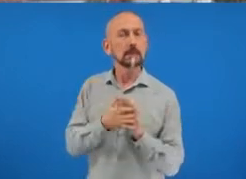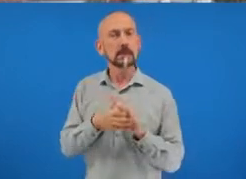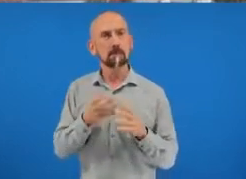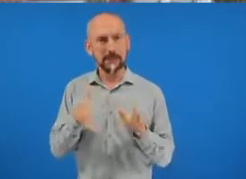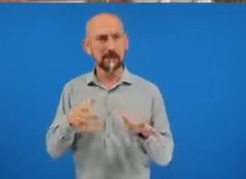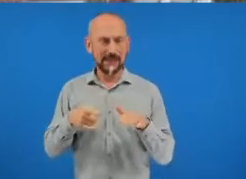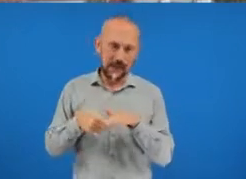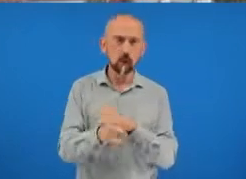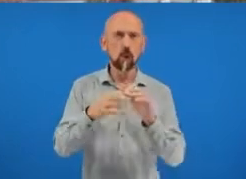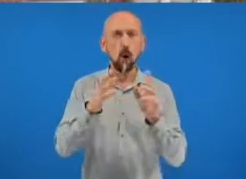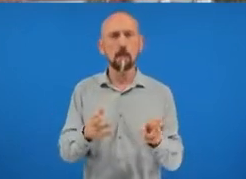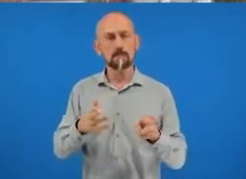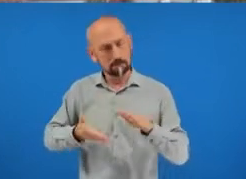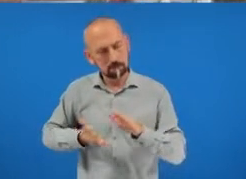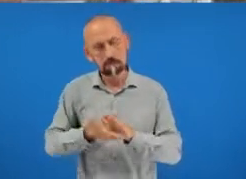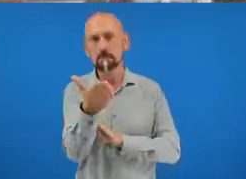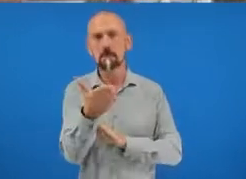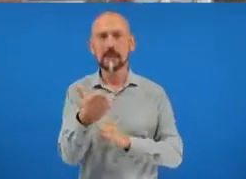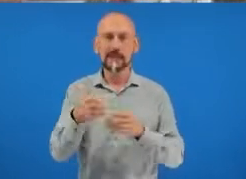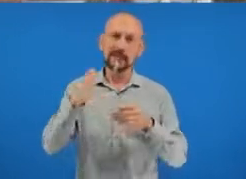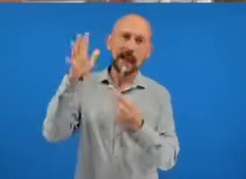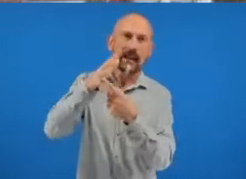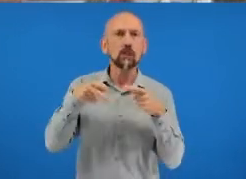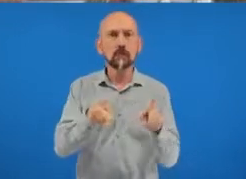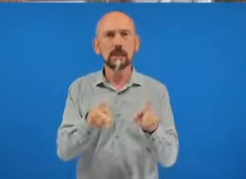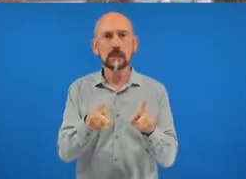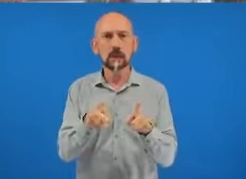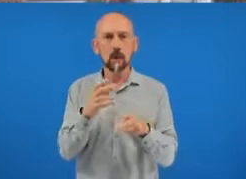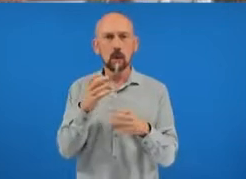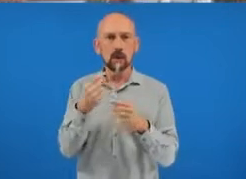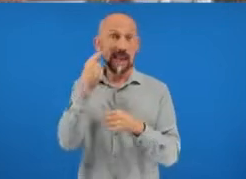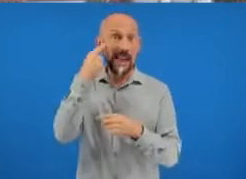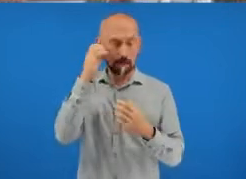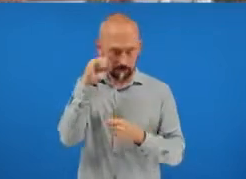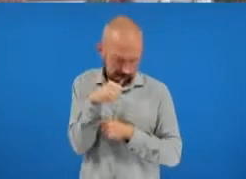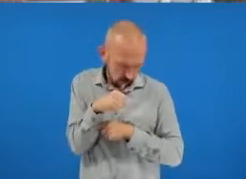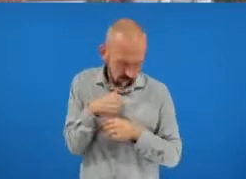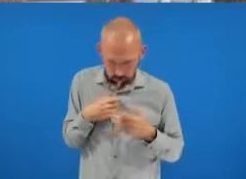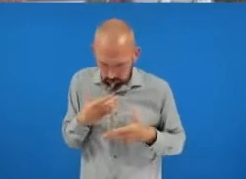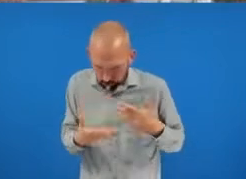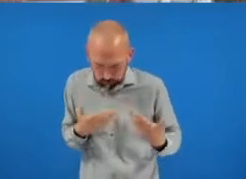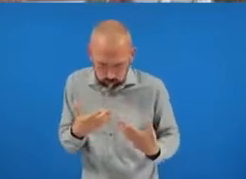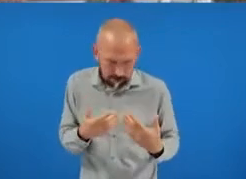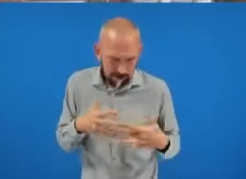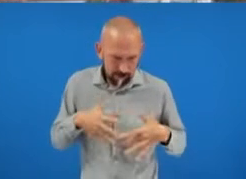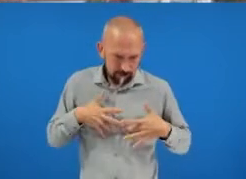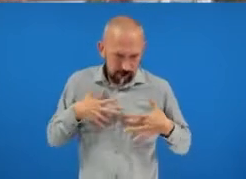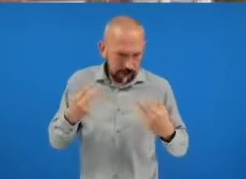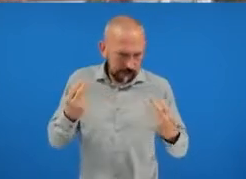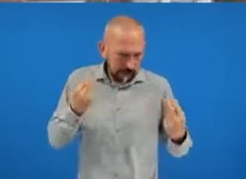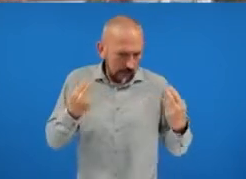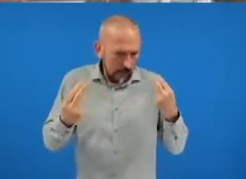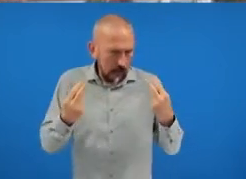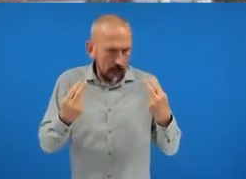high street and do what she usually did, have her head down, and bring on the feeling that she was being stared at. And her therapist encouraged her to make